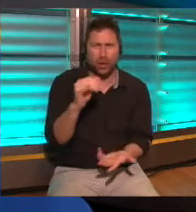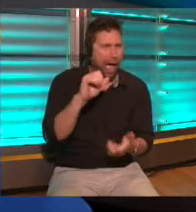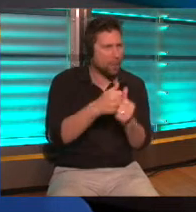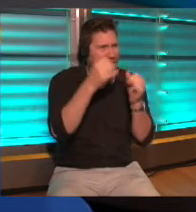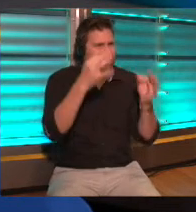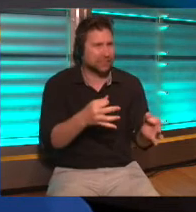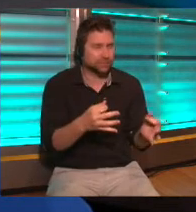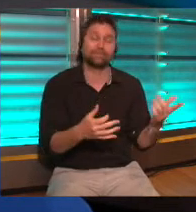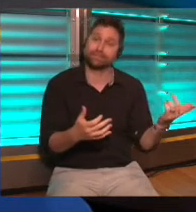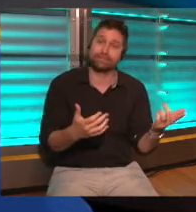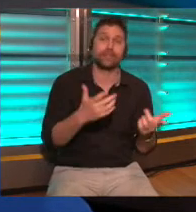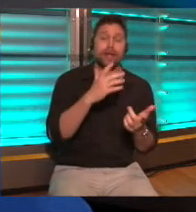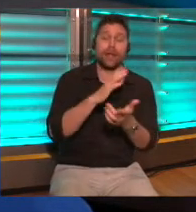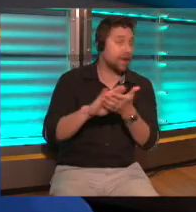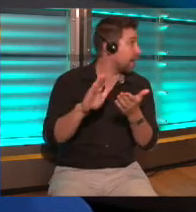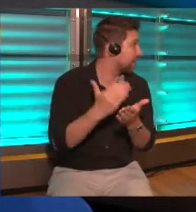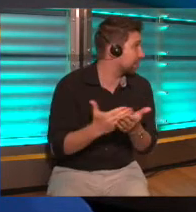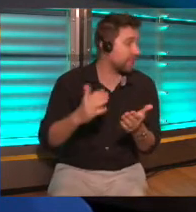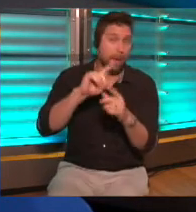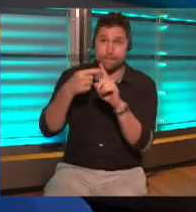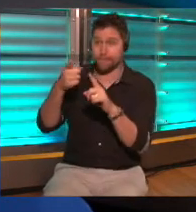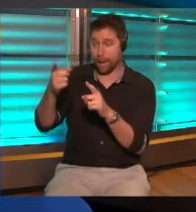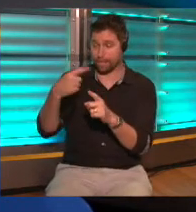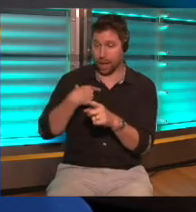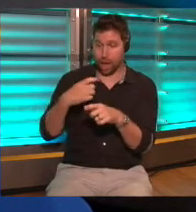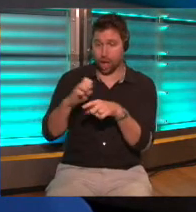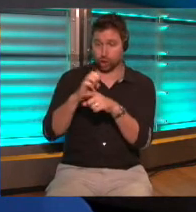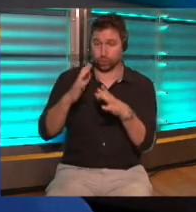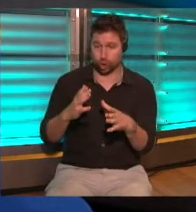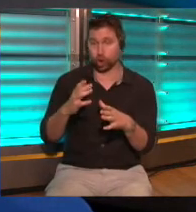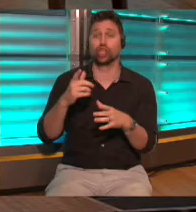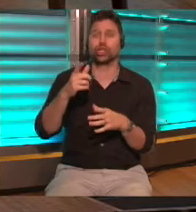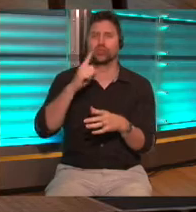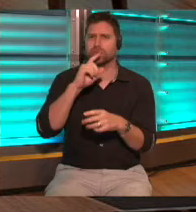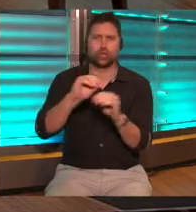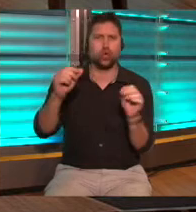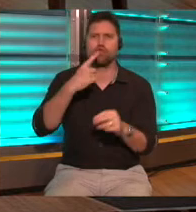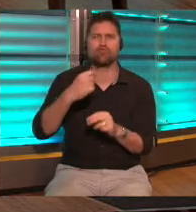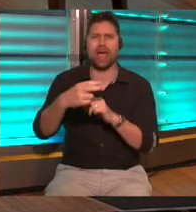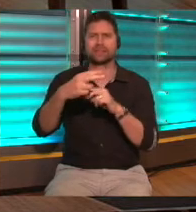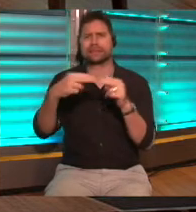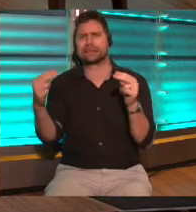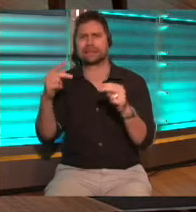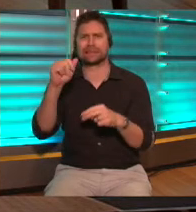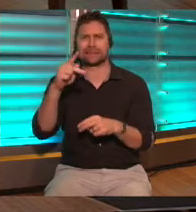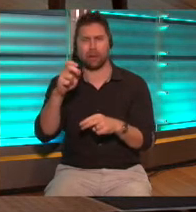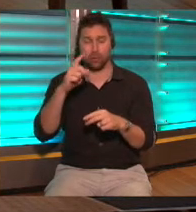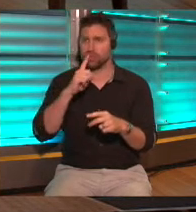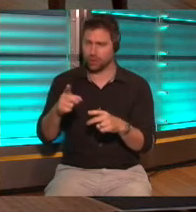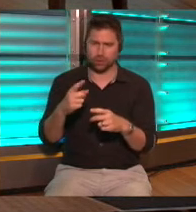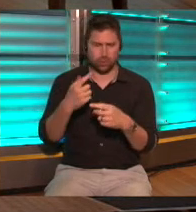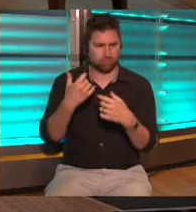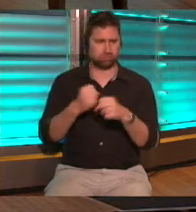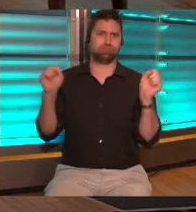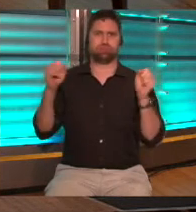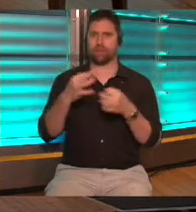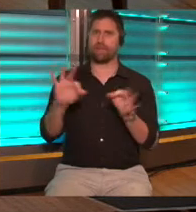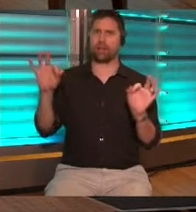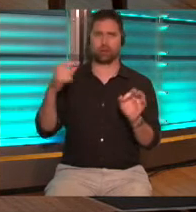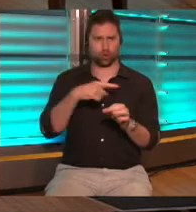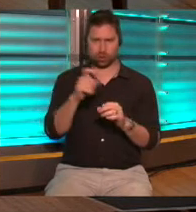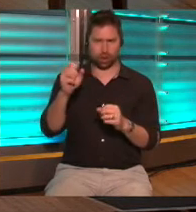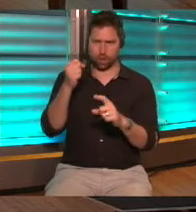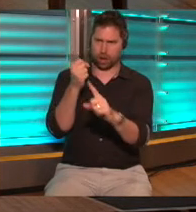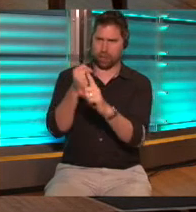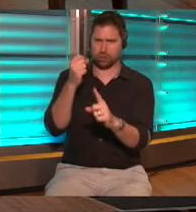thing about being an entrepreneur is that there really is no red tape involved, and it's kind of a liberating feeling when you can make an impact and decision so freely.